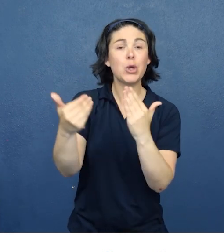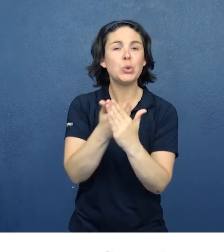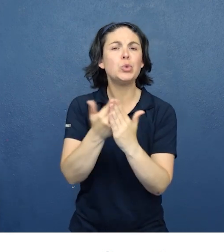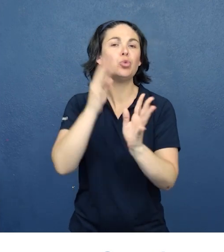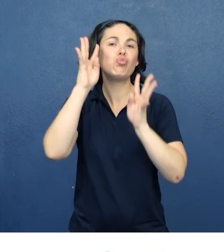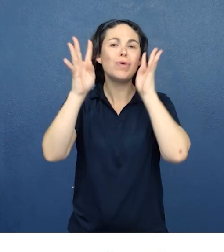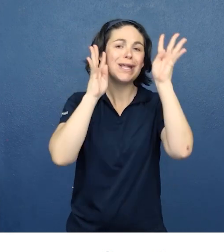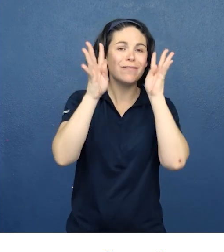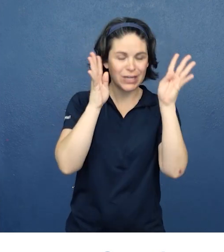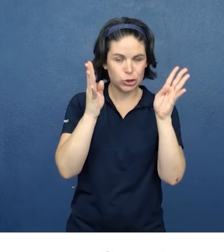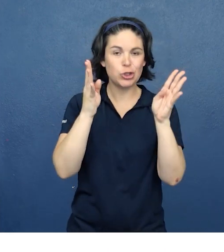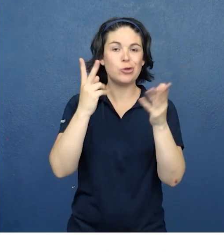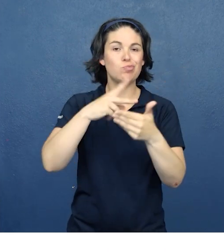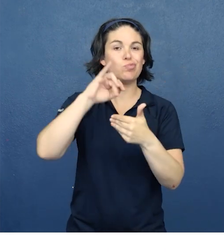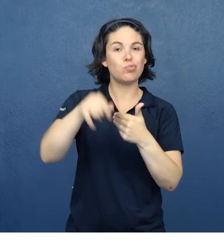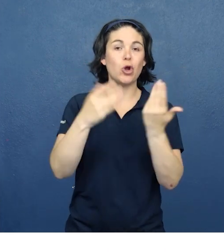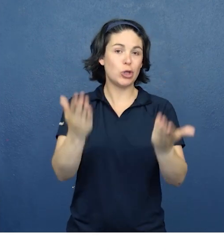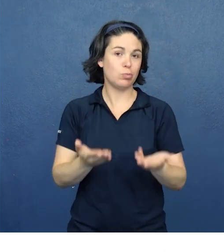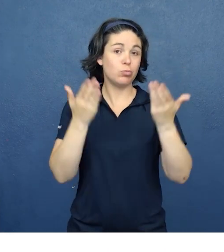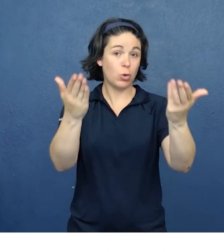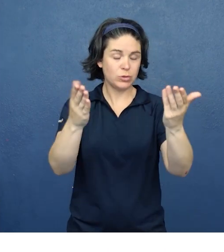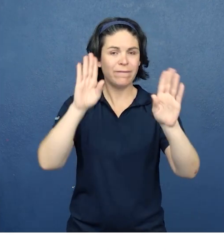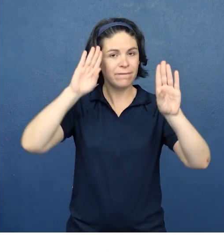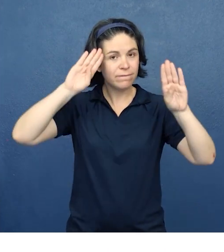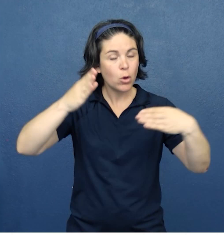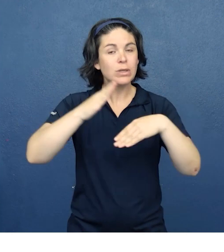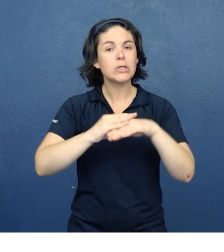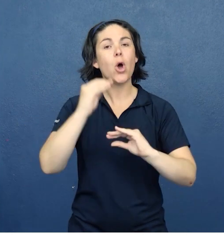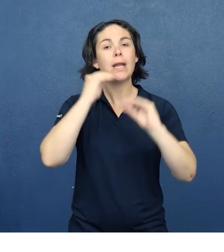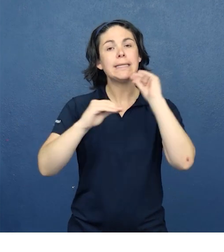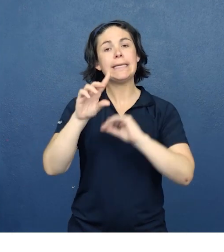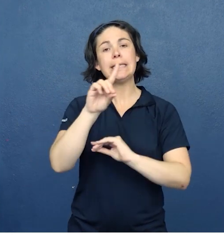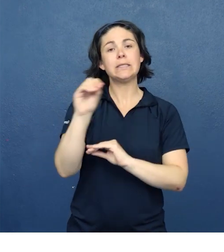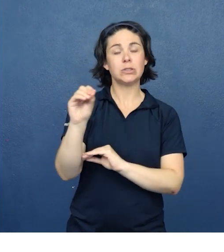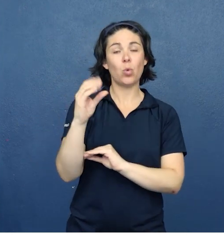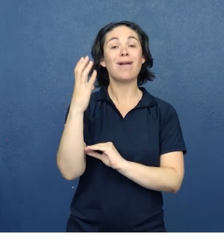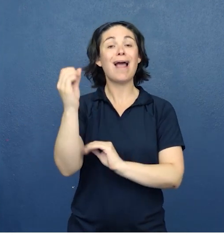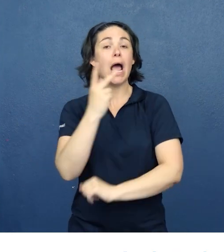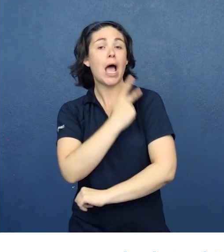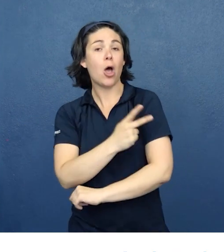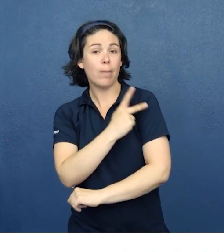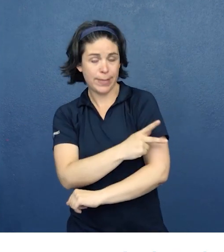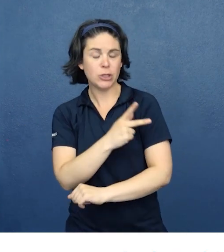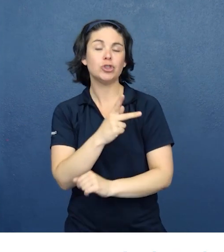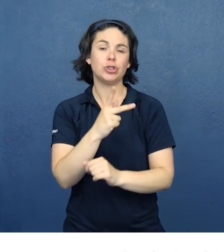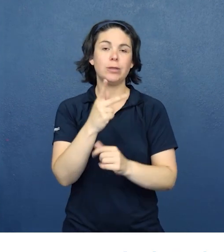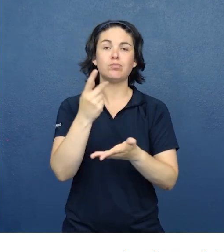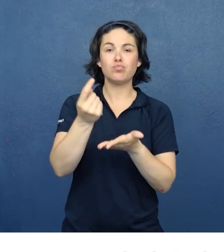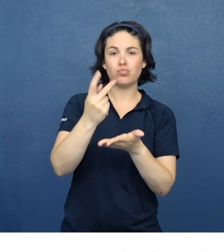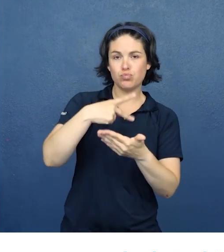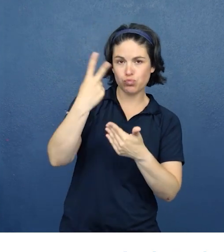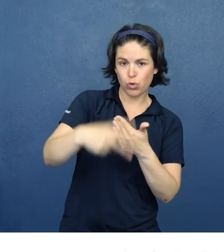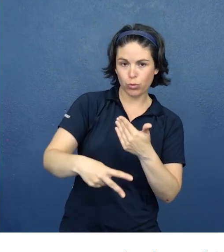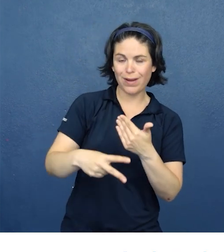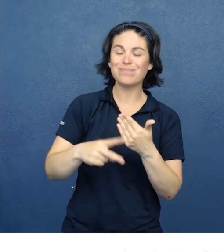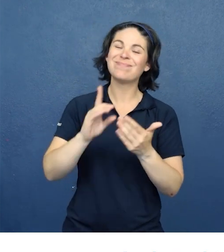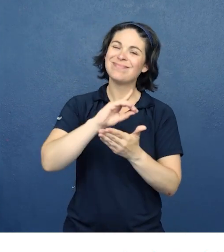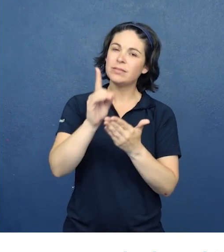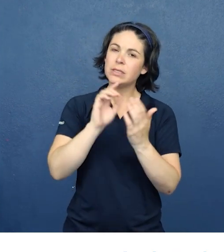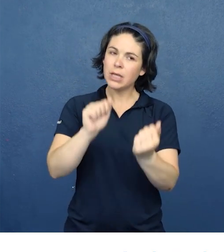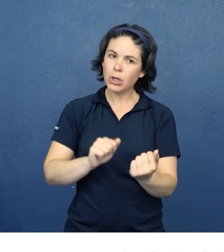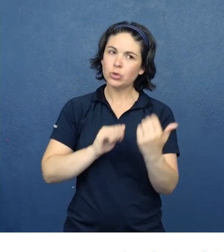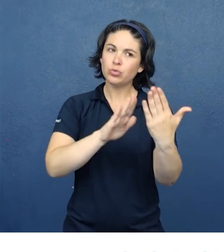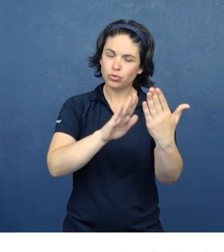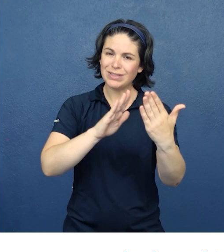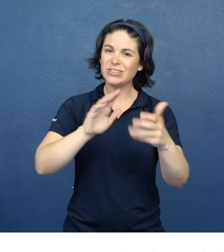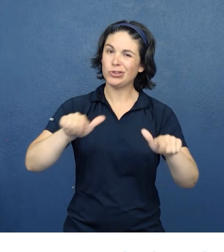innovation project proposal, an eating disorder intensive outpatient and training program. Designed to address the challenges of